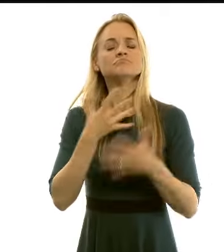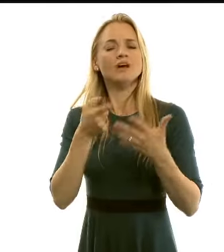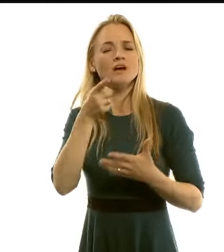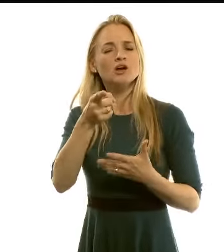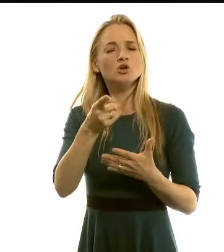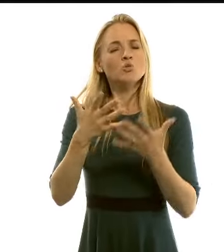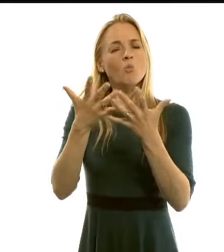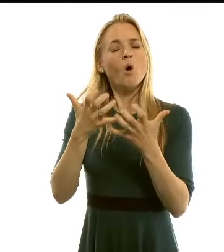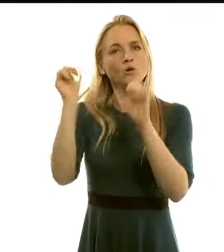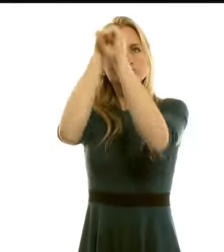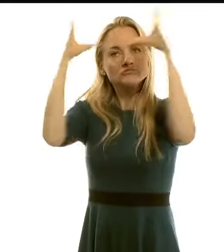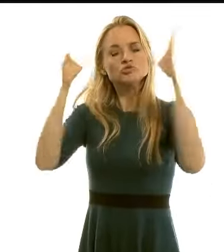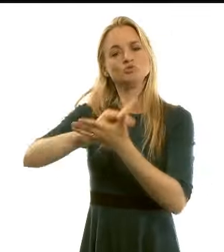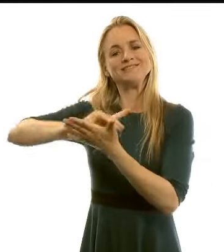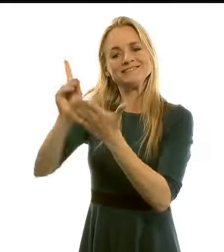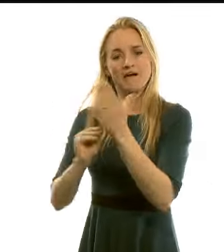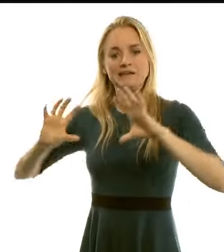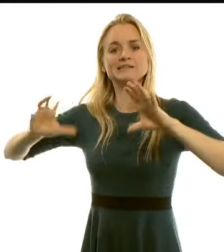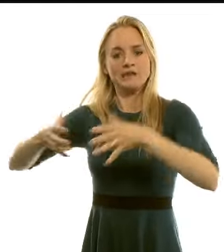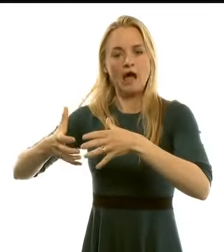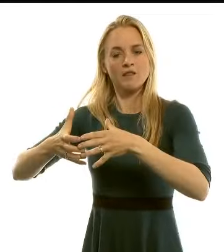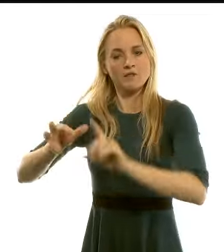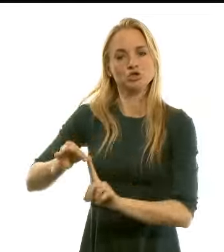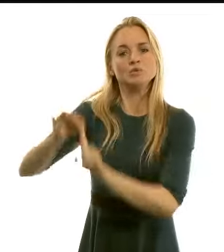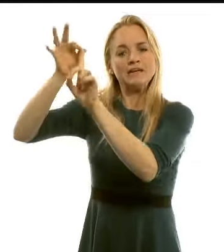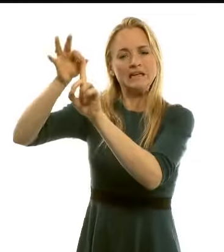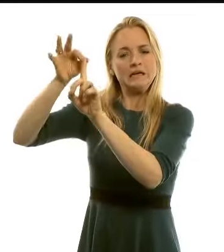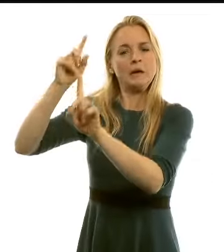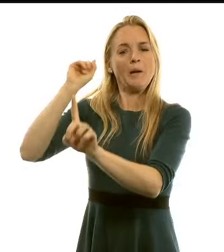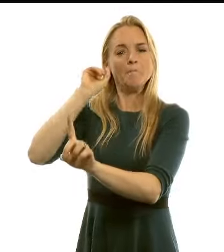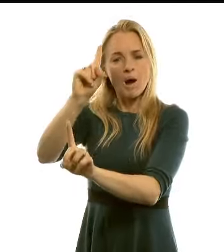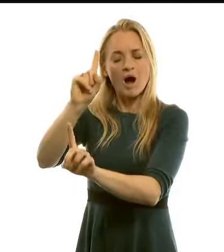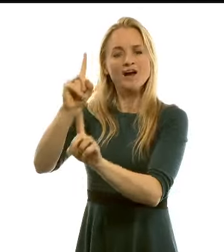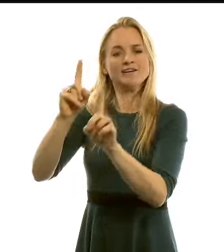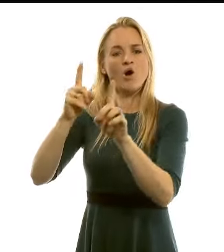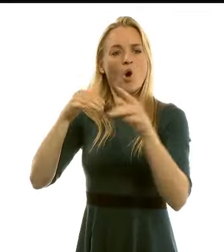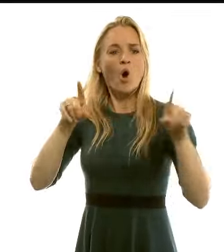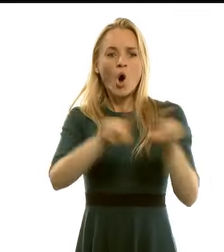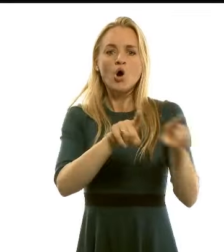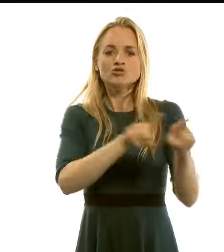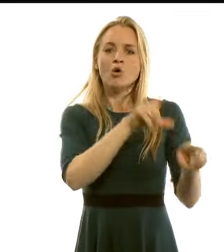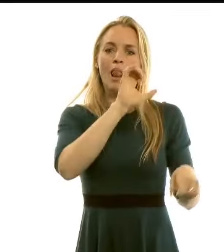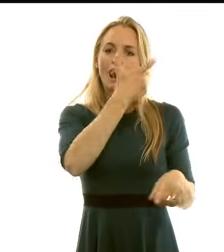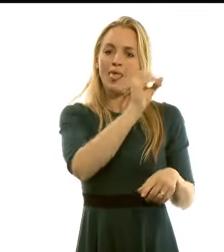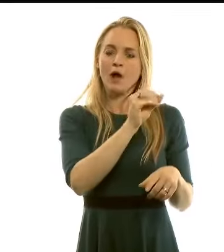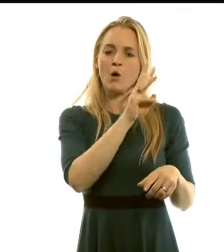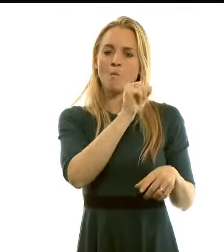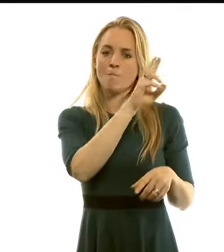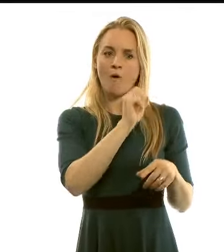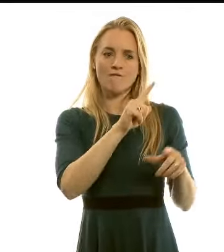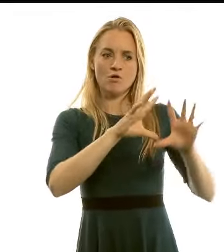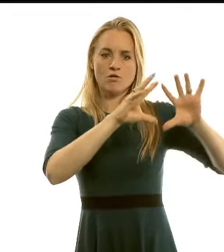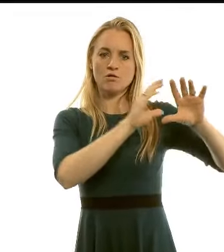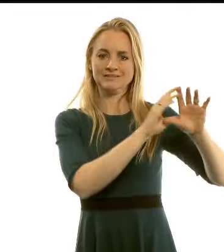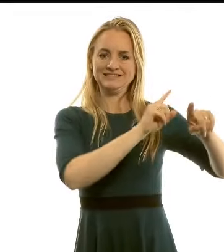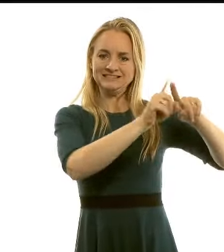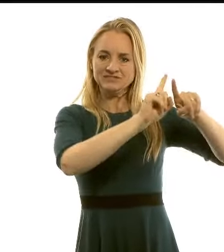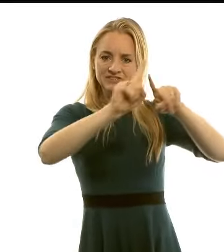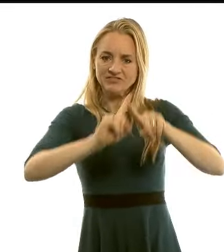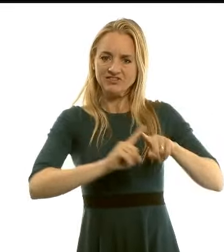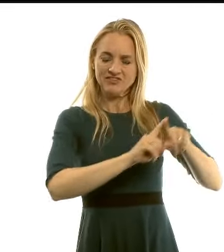but also fits in as part of the ever-growing and expanding LEGO Marvel Universe? Yeah, just